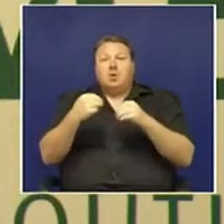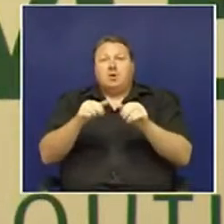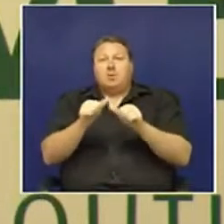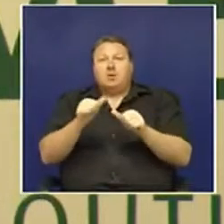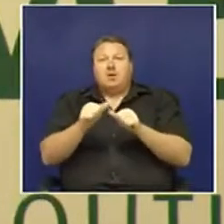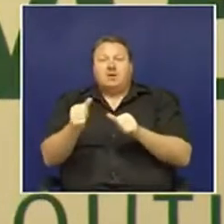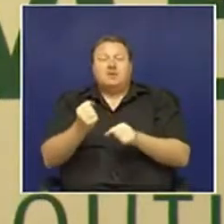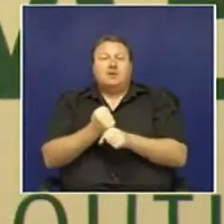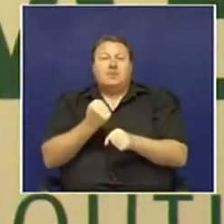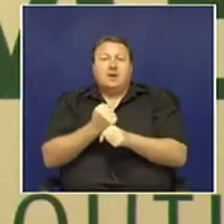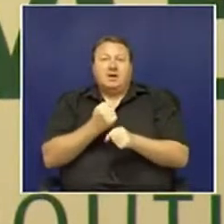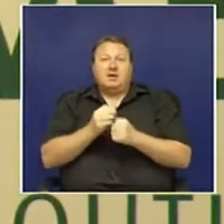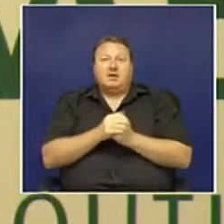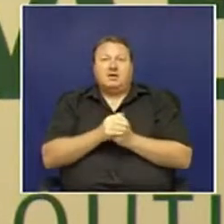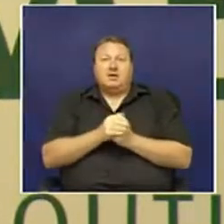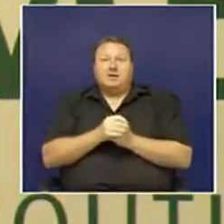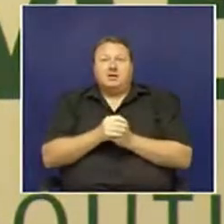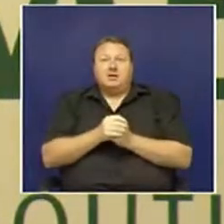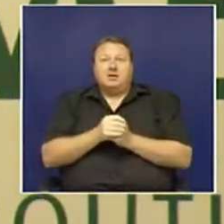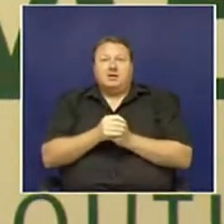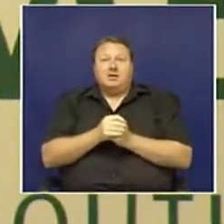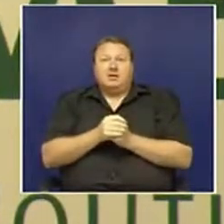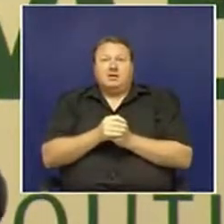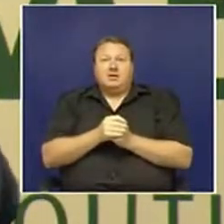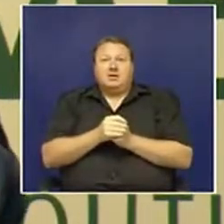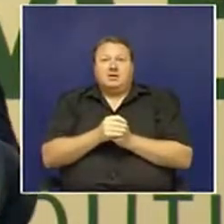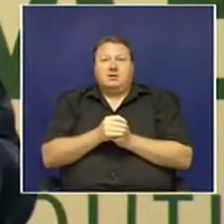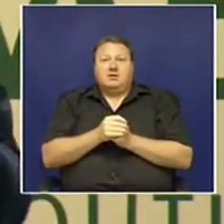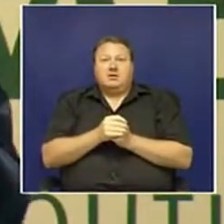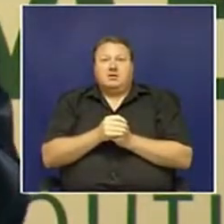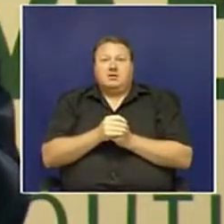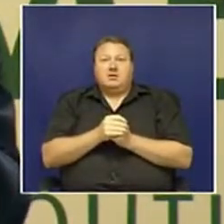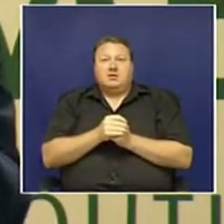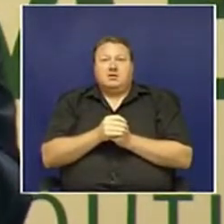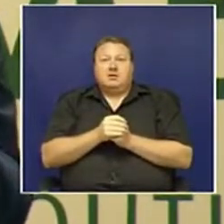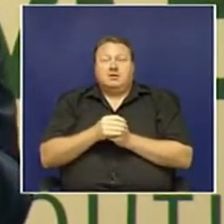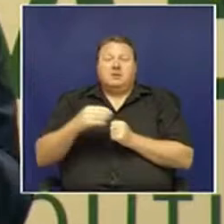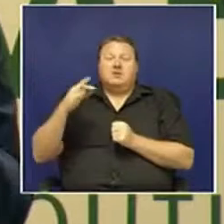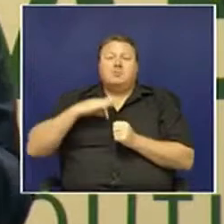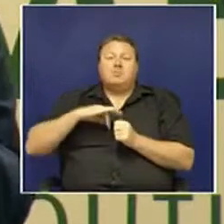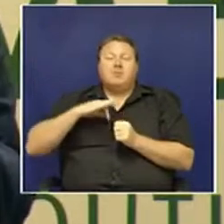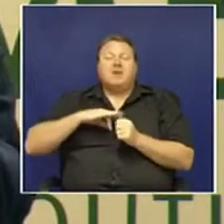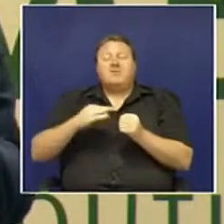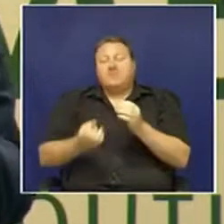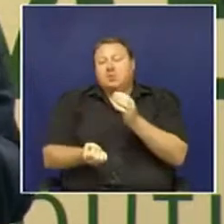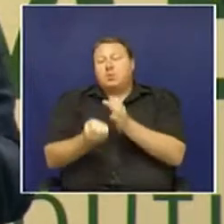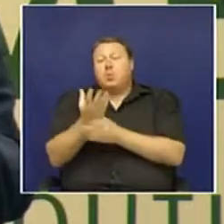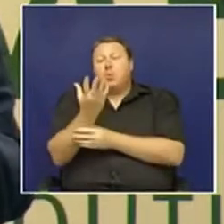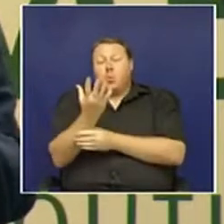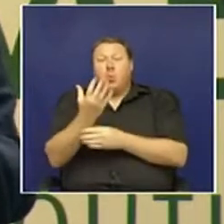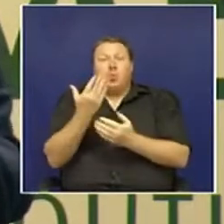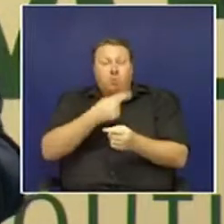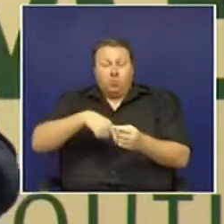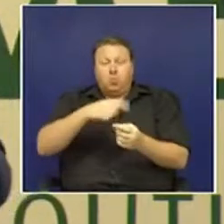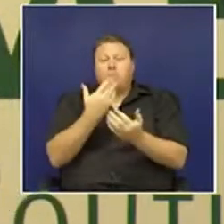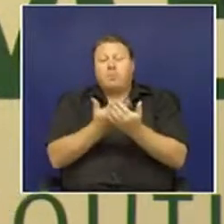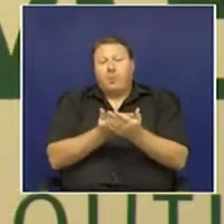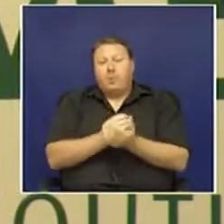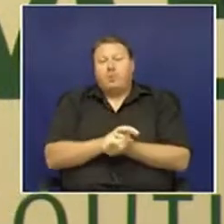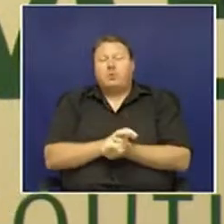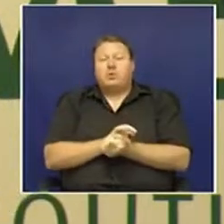shocks, and position ourselves to benefit from the emerging global growth centers. On the domestic